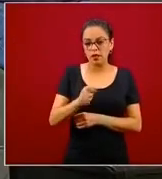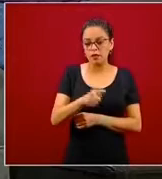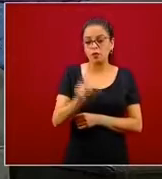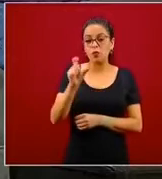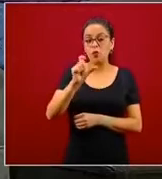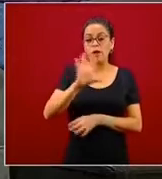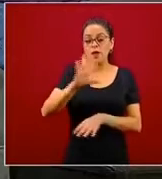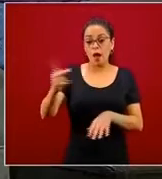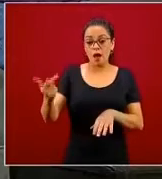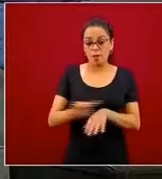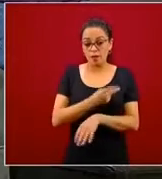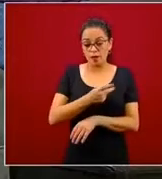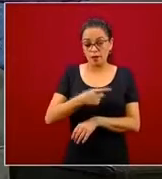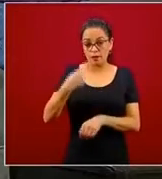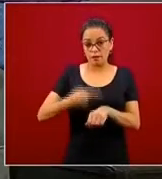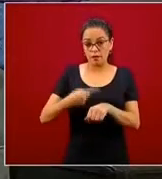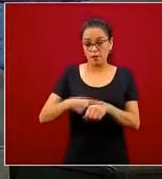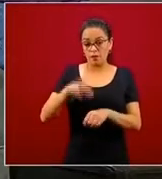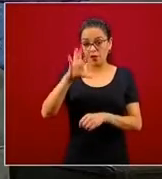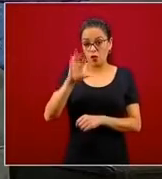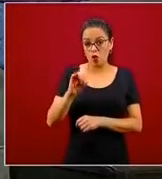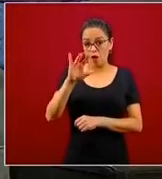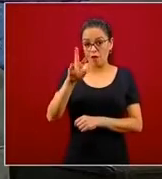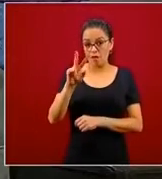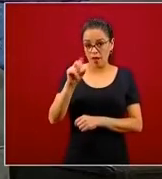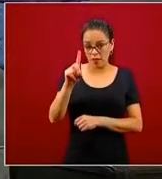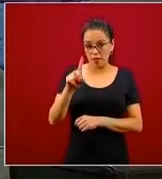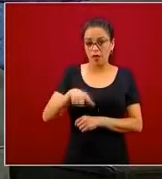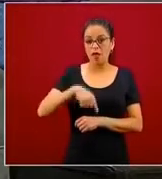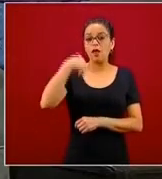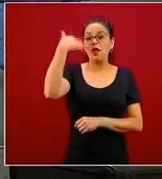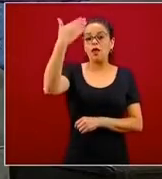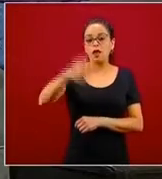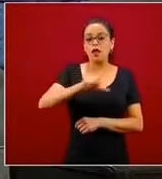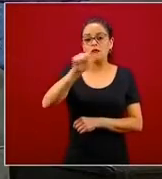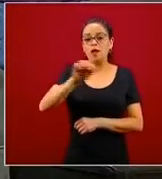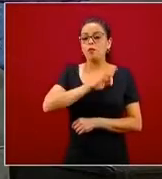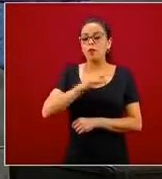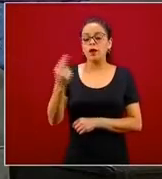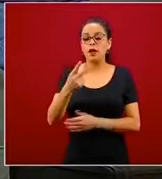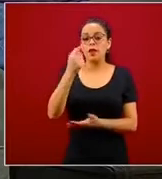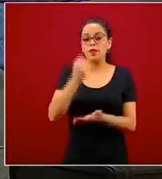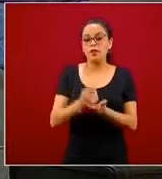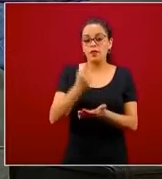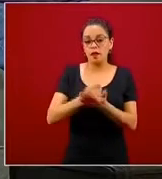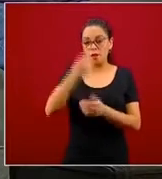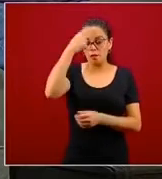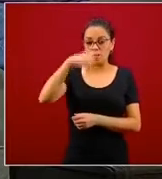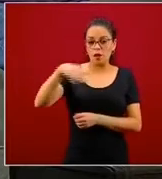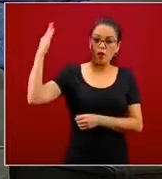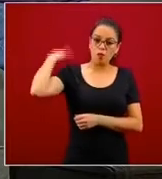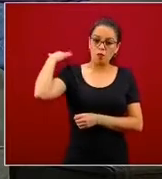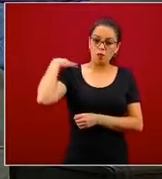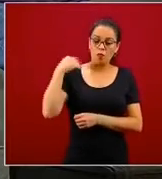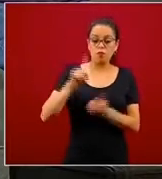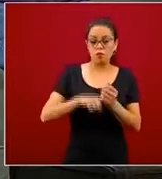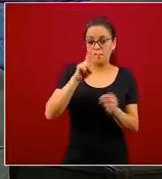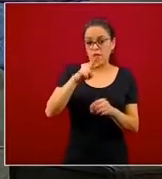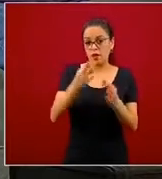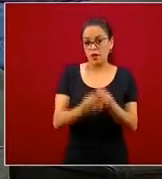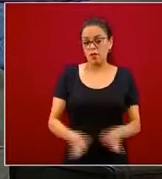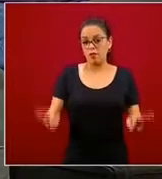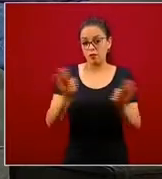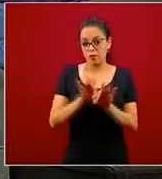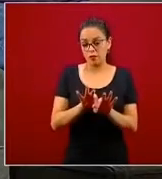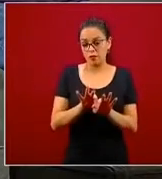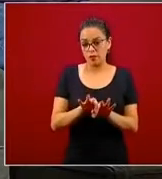about las personas que después ya the van a requerir de effects of terapia COVID on pulmonar o people who are going to cardiopulmonar need tan lung importante? therapy Y no sé or si están cardio pensando